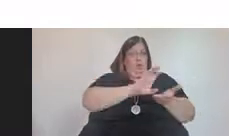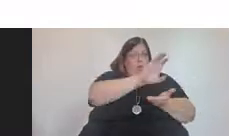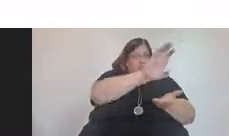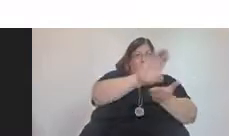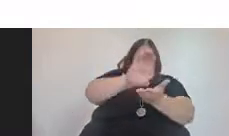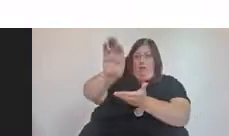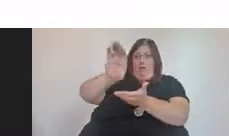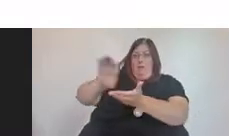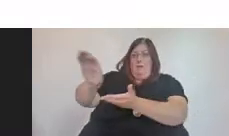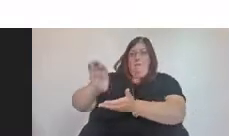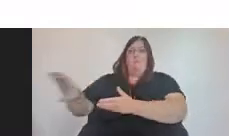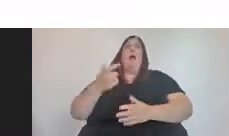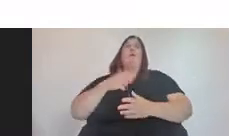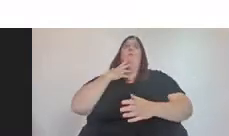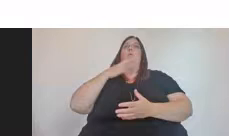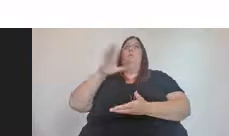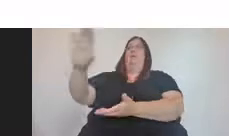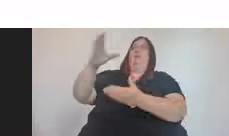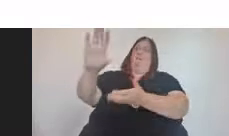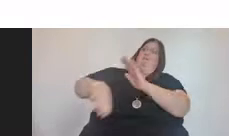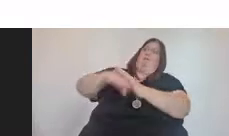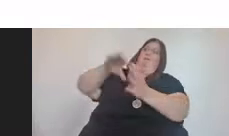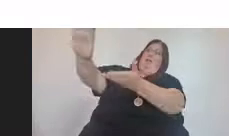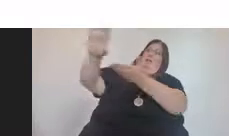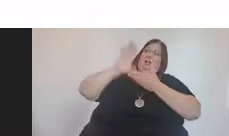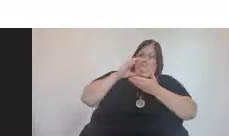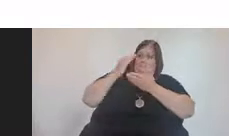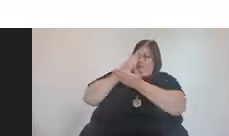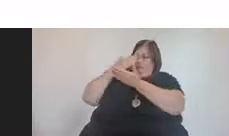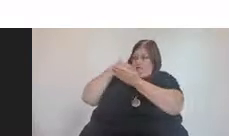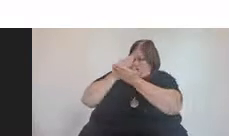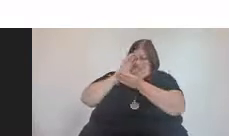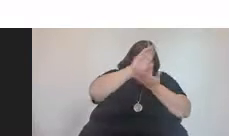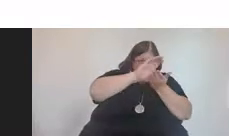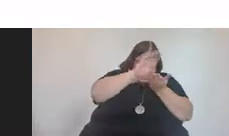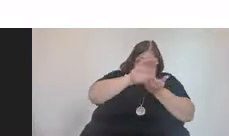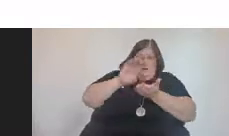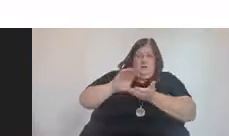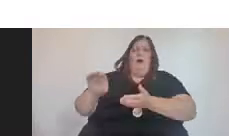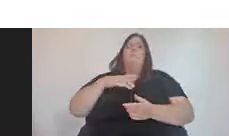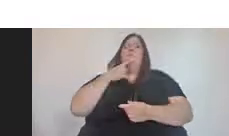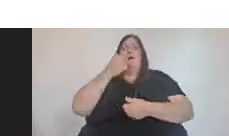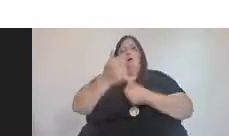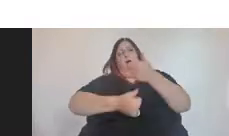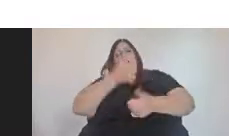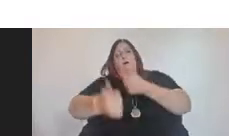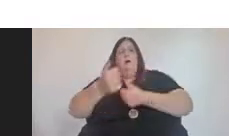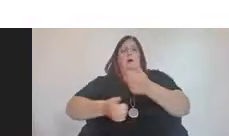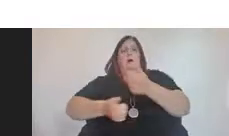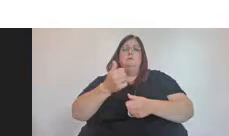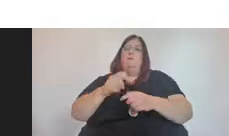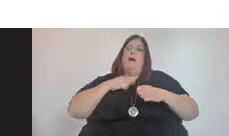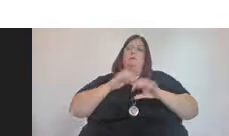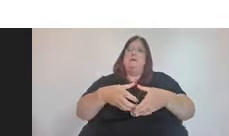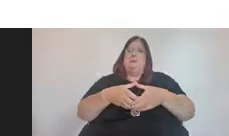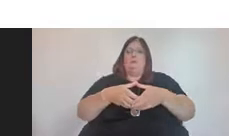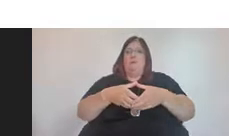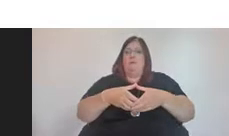very well not to spend more than we were given. And at this point, I'd just like to pay tribute to the management team, because these things do not just happen, they happen